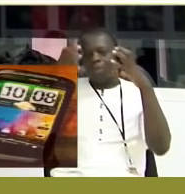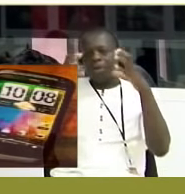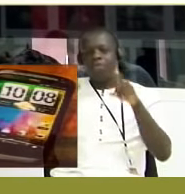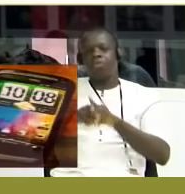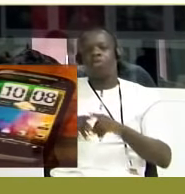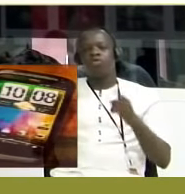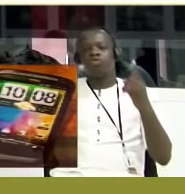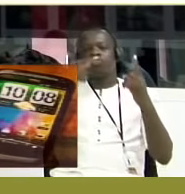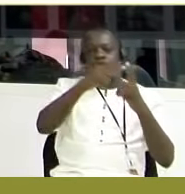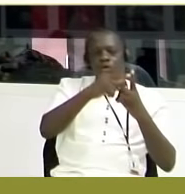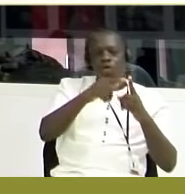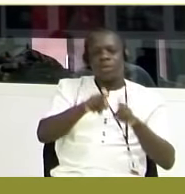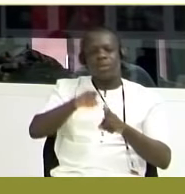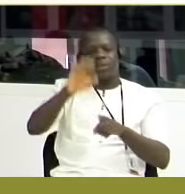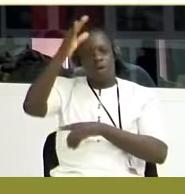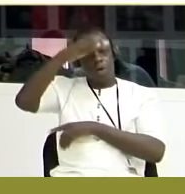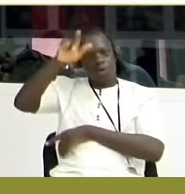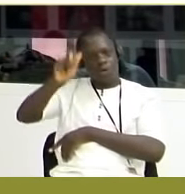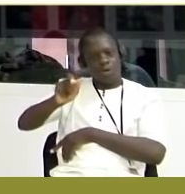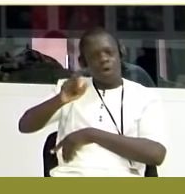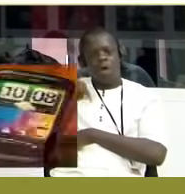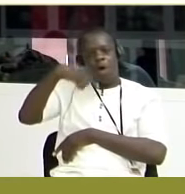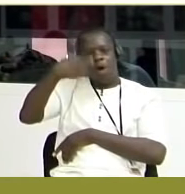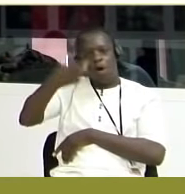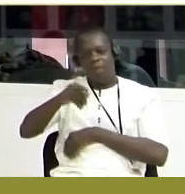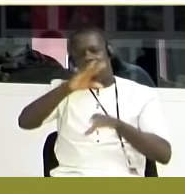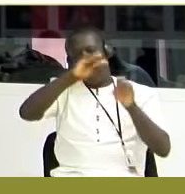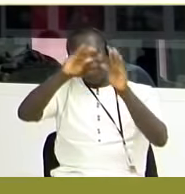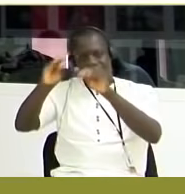of Operations.